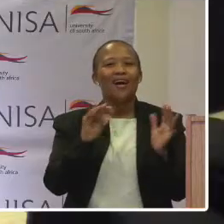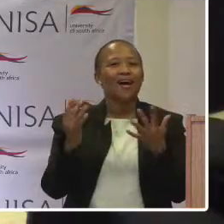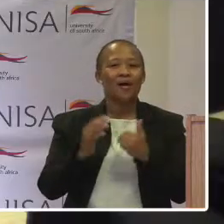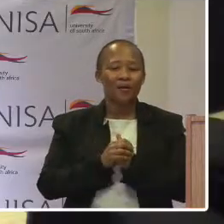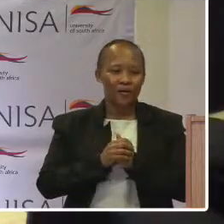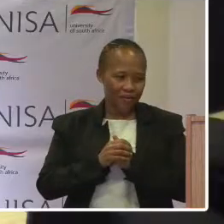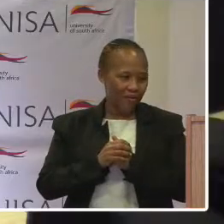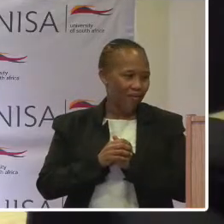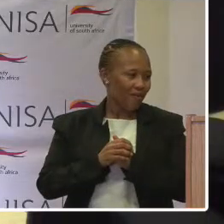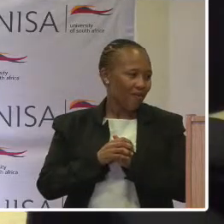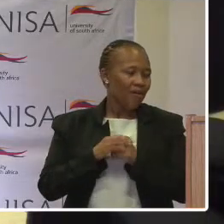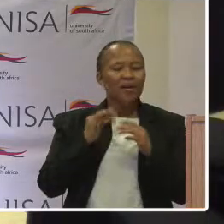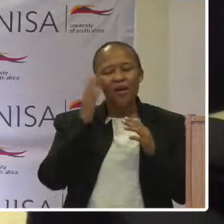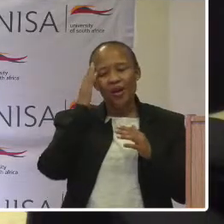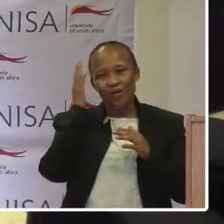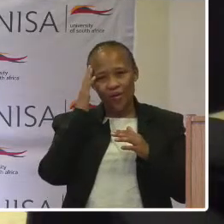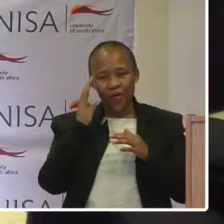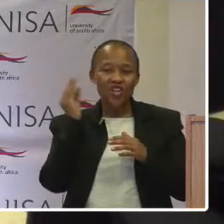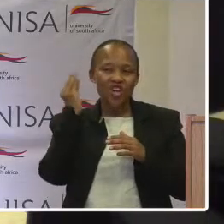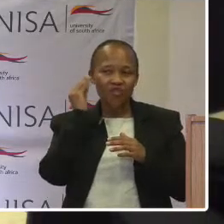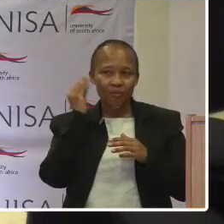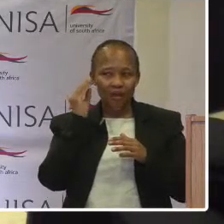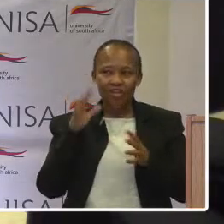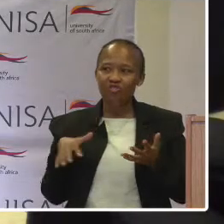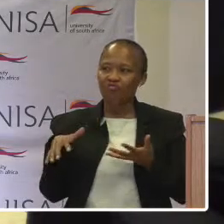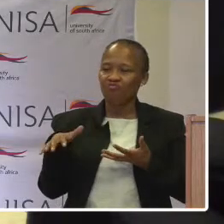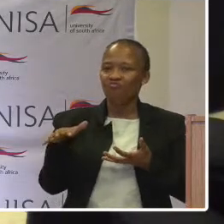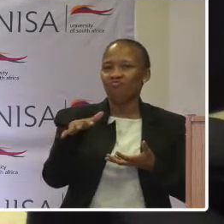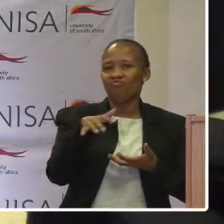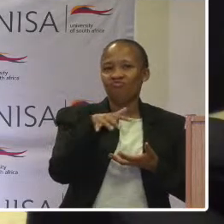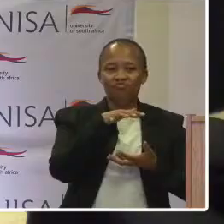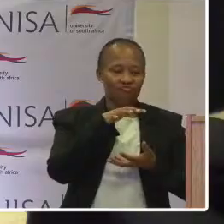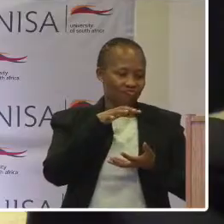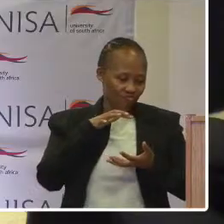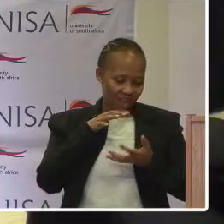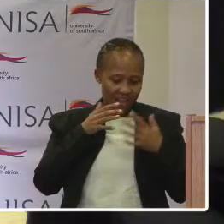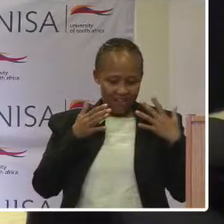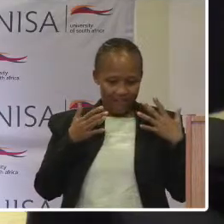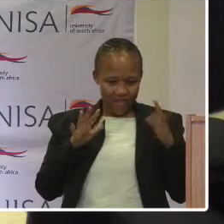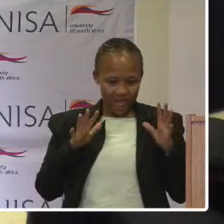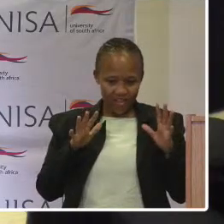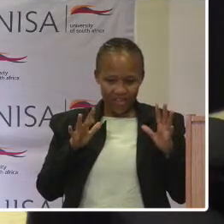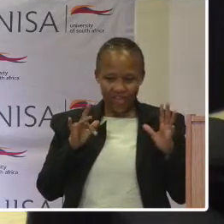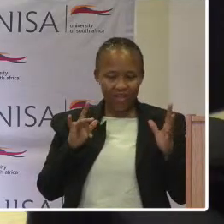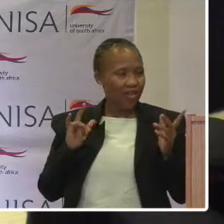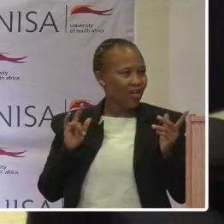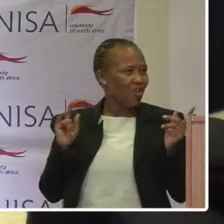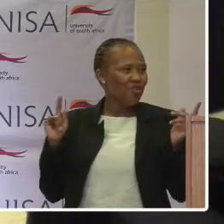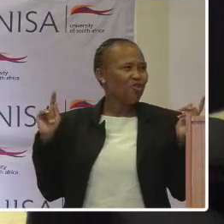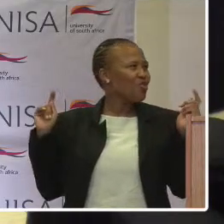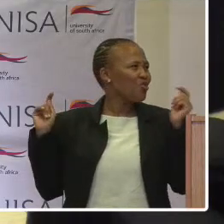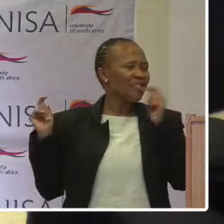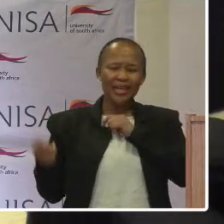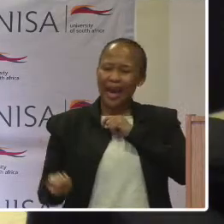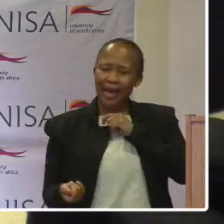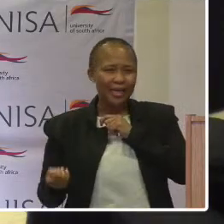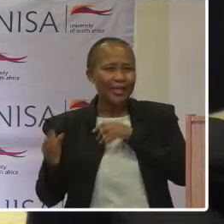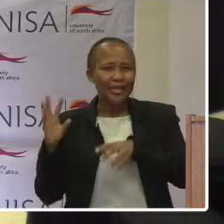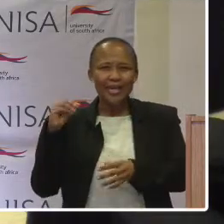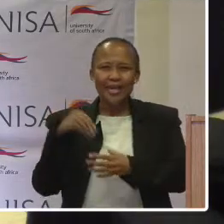gathering all the information you have to turn it into a research. That's what I understand.